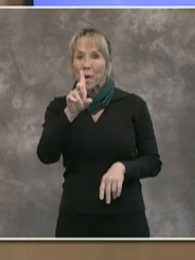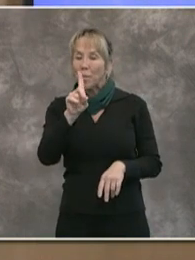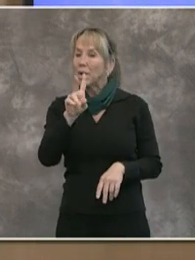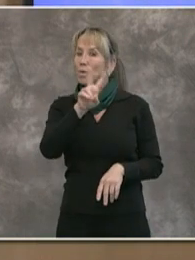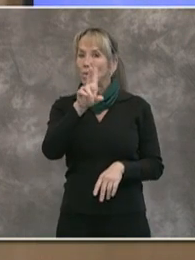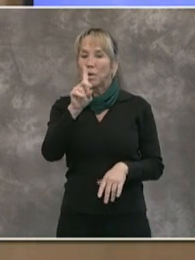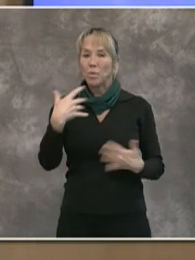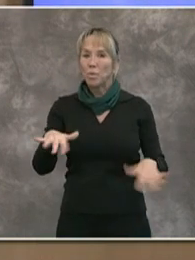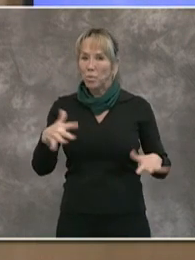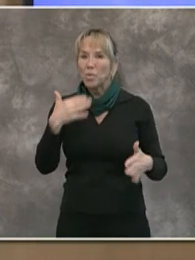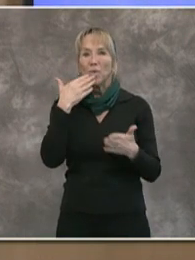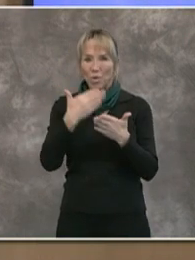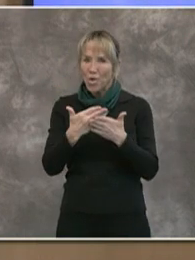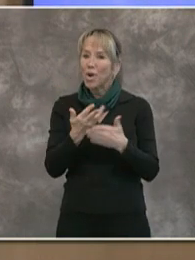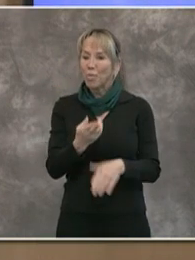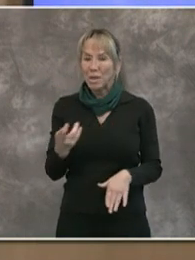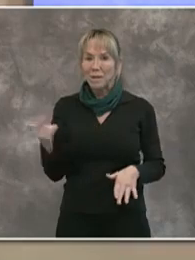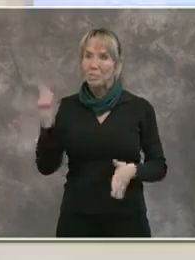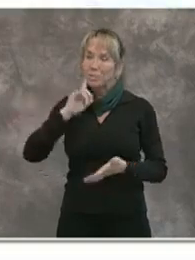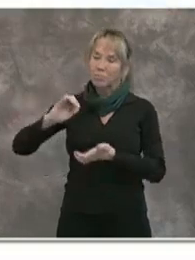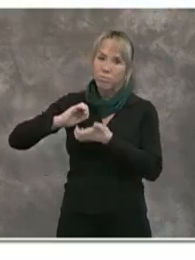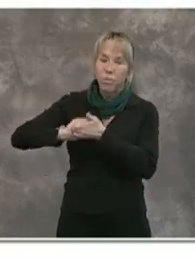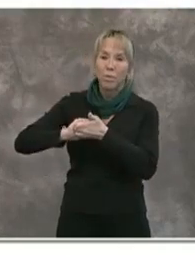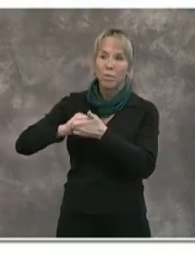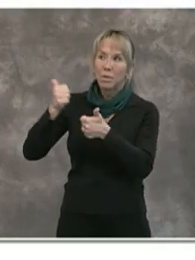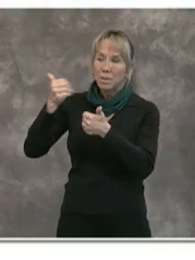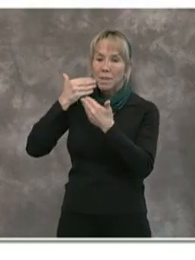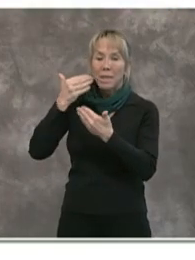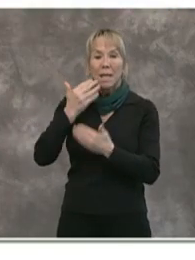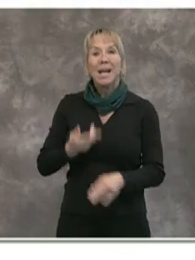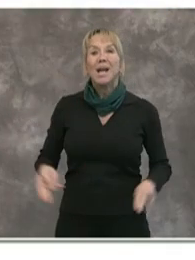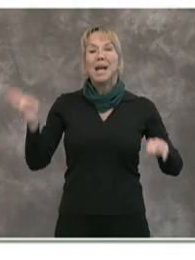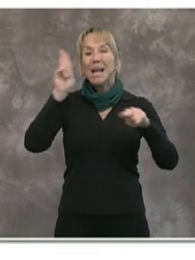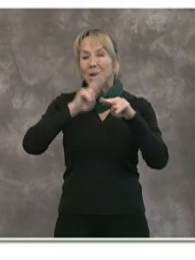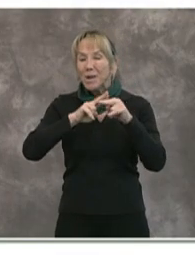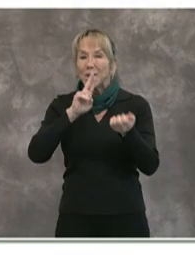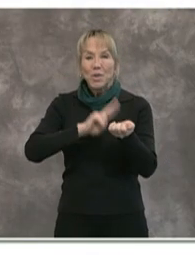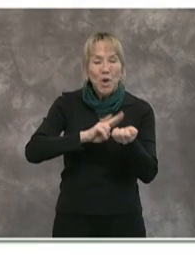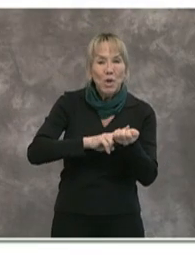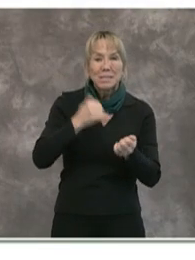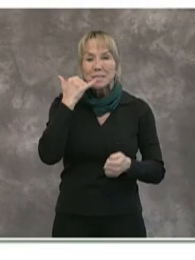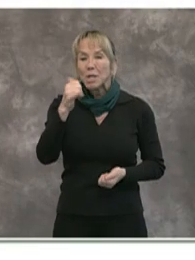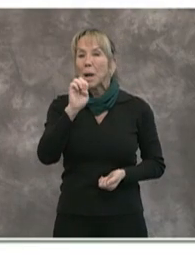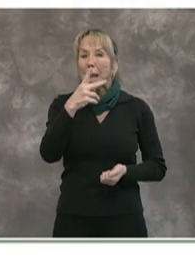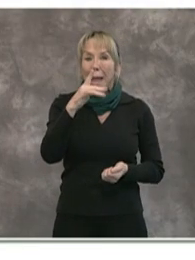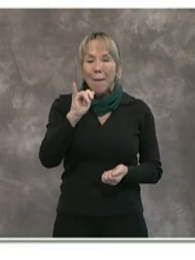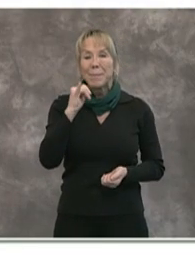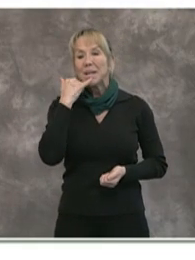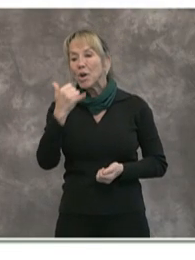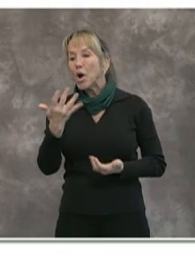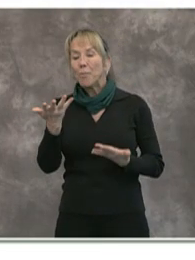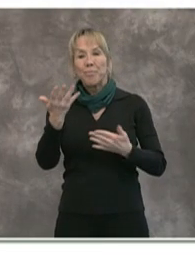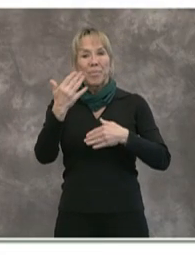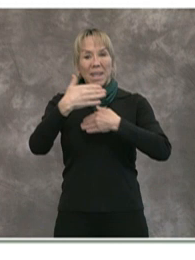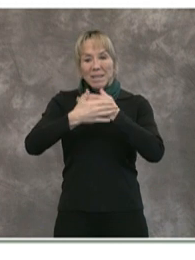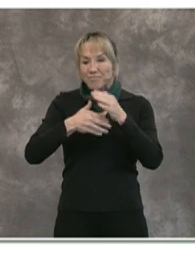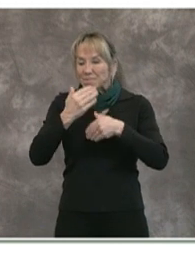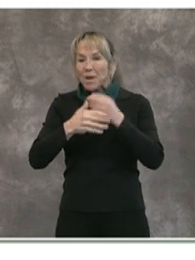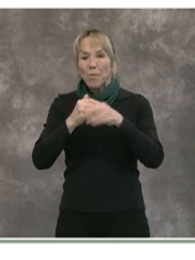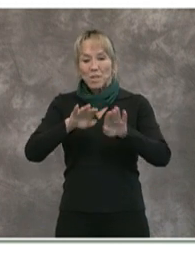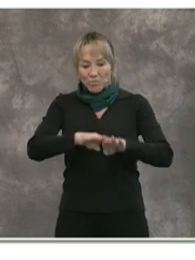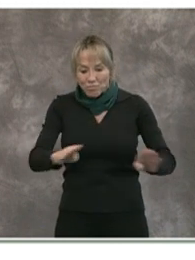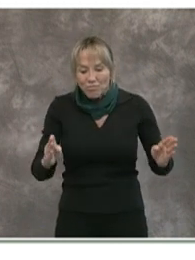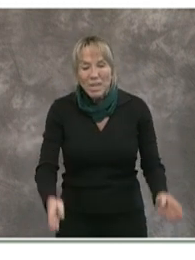has been a great resource and ally to us in this difficult time. Increase in nursing calls, epi calls, Hygiene kits, hand washing stations, and toilets